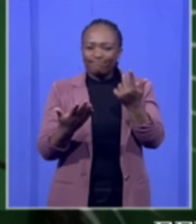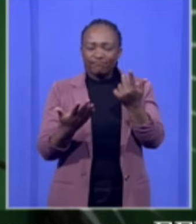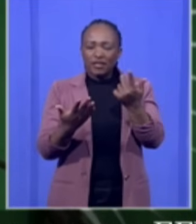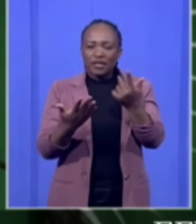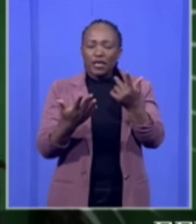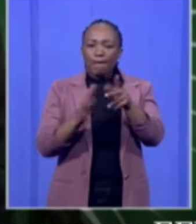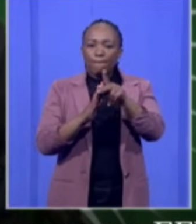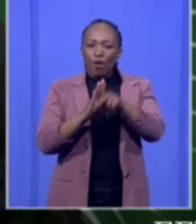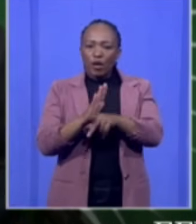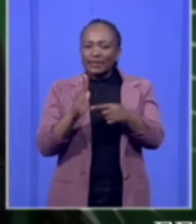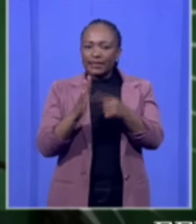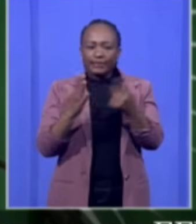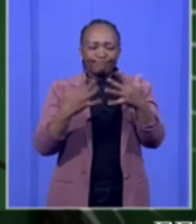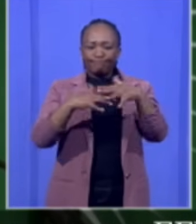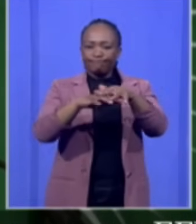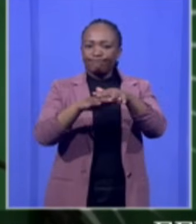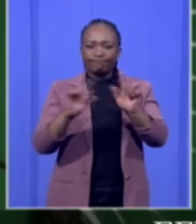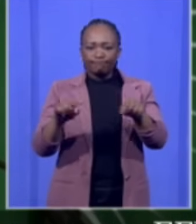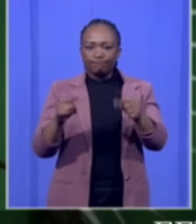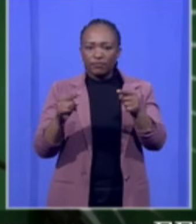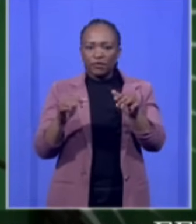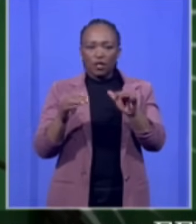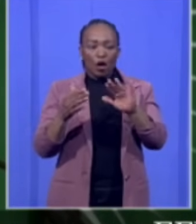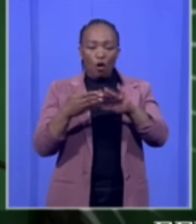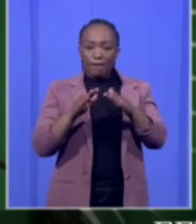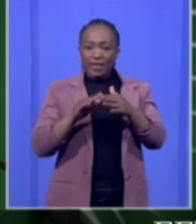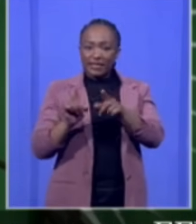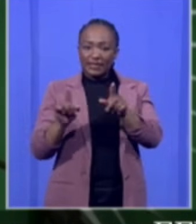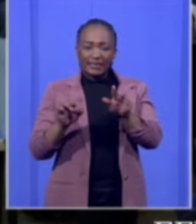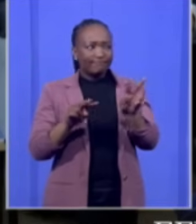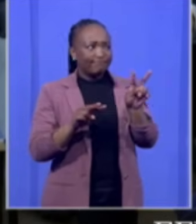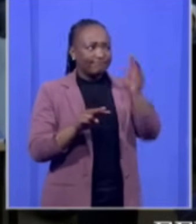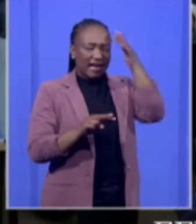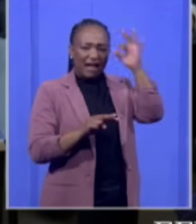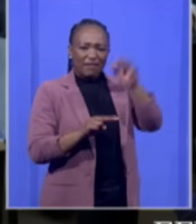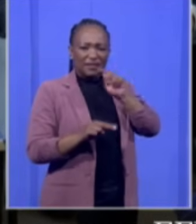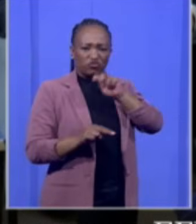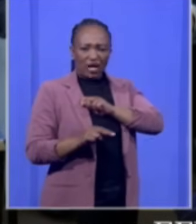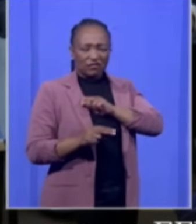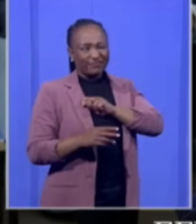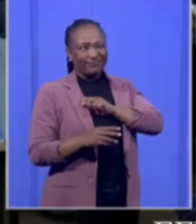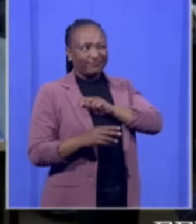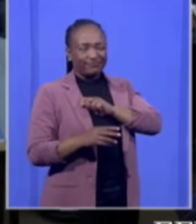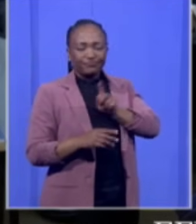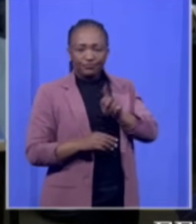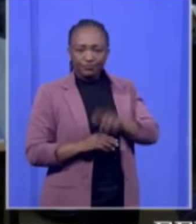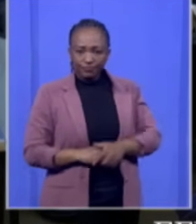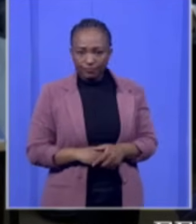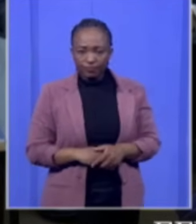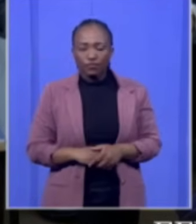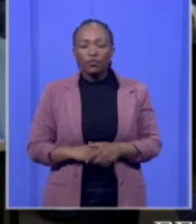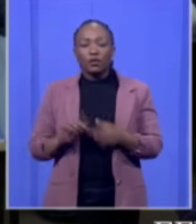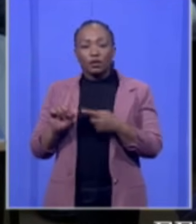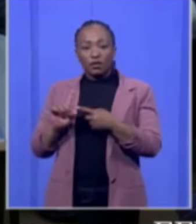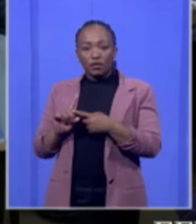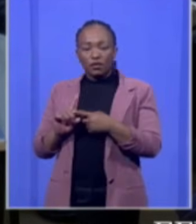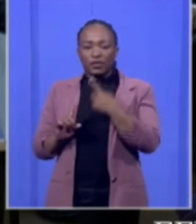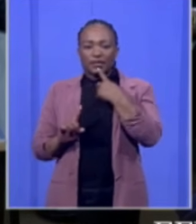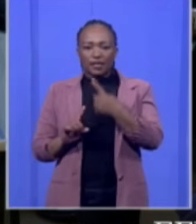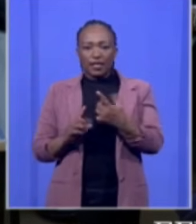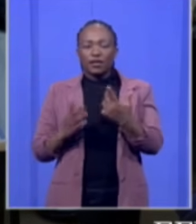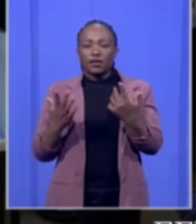and citizens lose trust in the state. Mashatile o re eba mmuso o batla hore ho kengwe